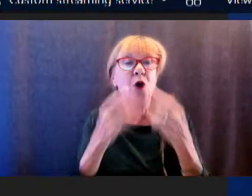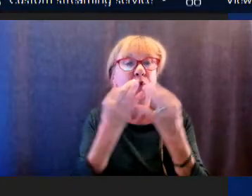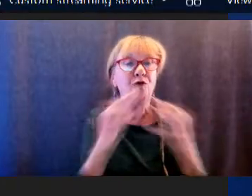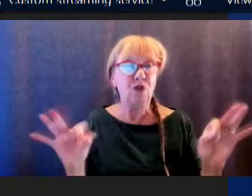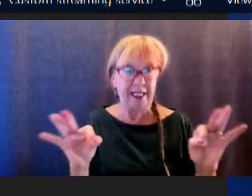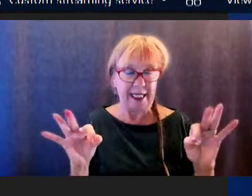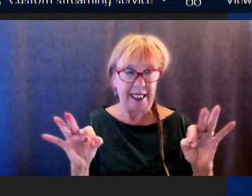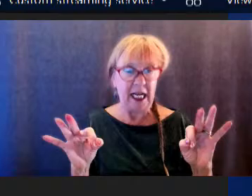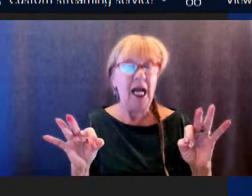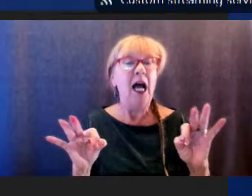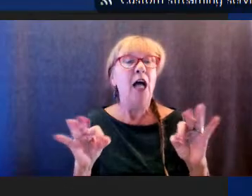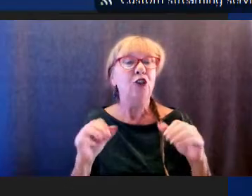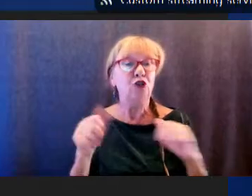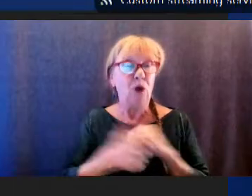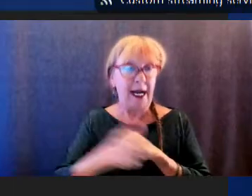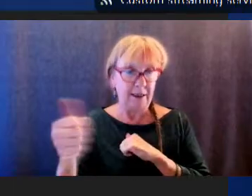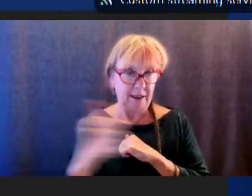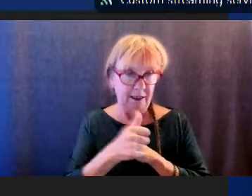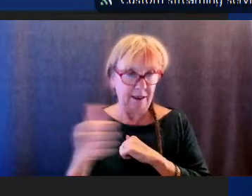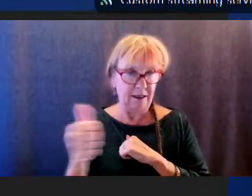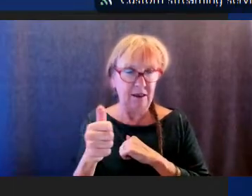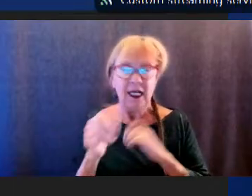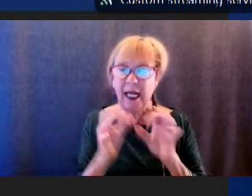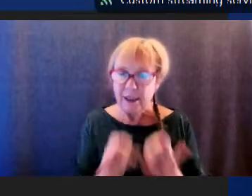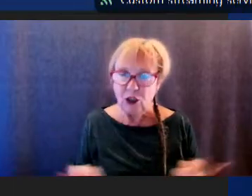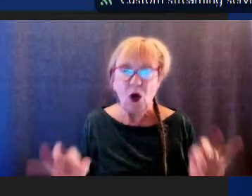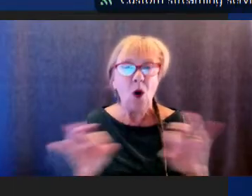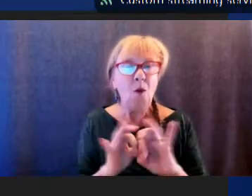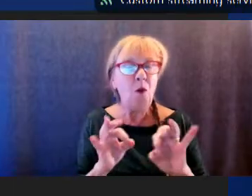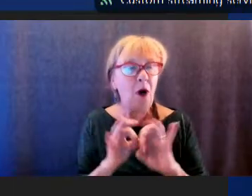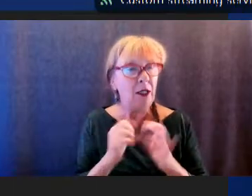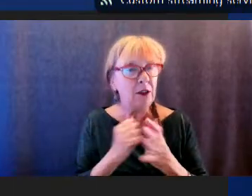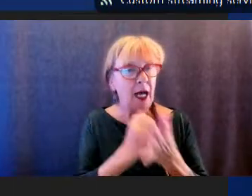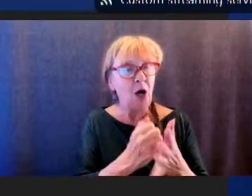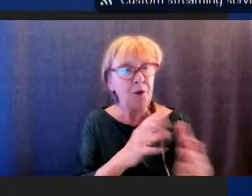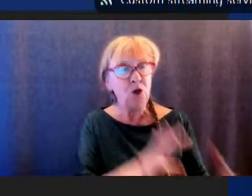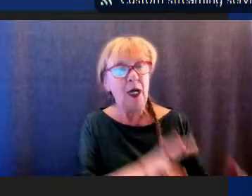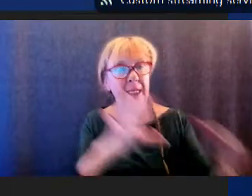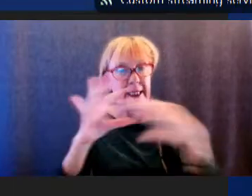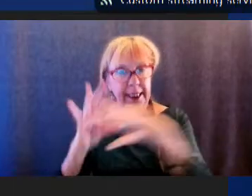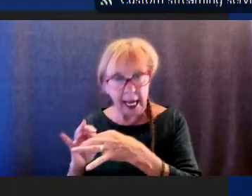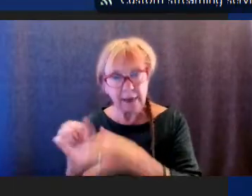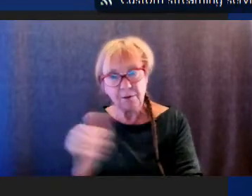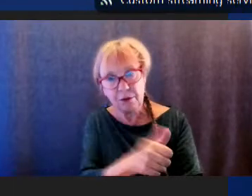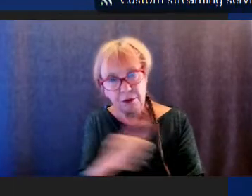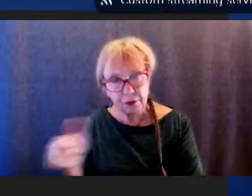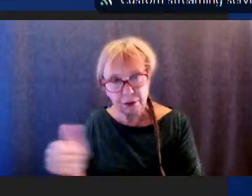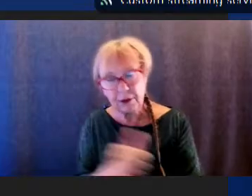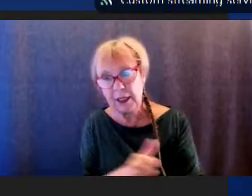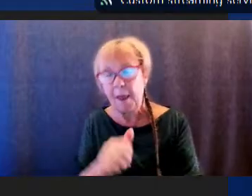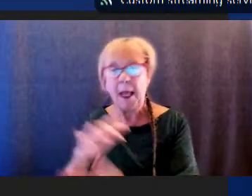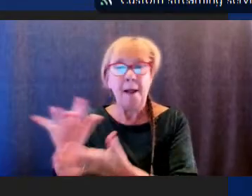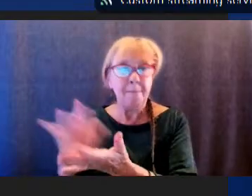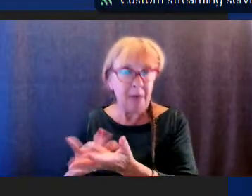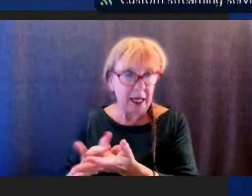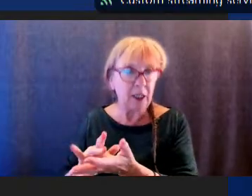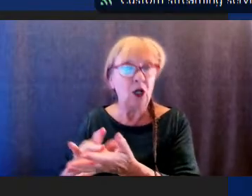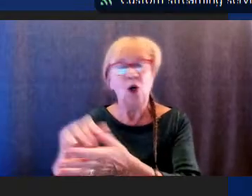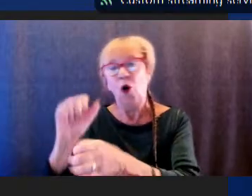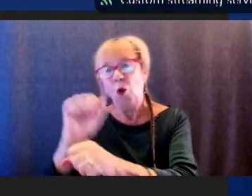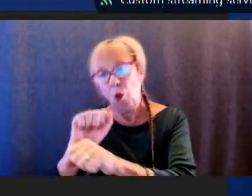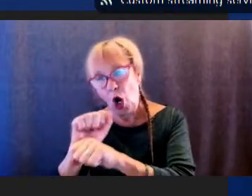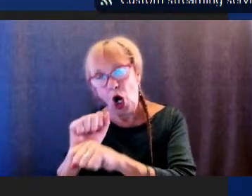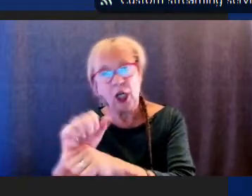transit, which is vital to connect you to temporary housing, medical care, workplaces, schools, and other